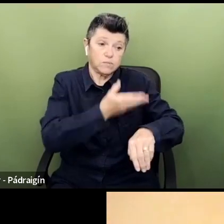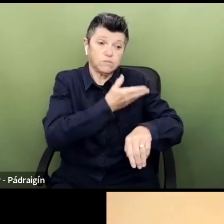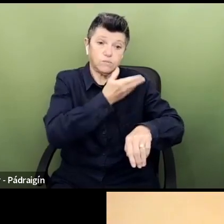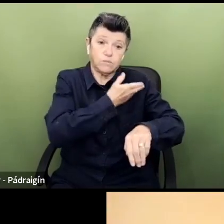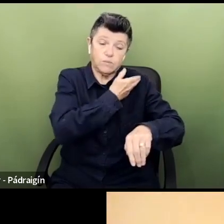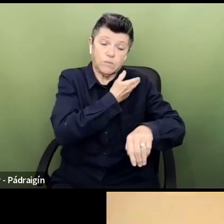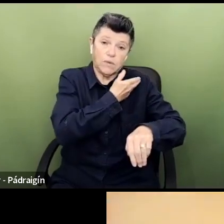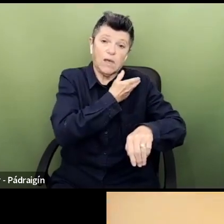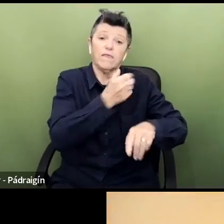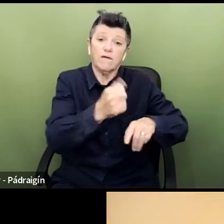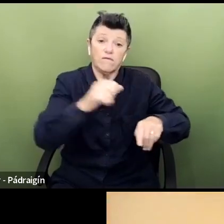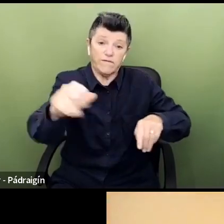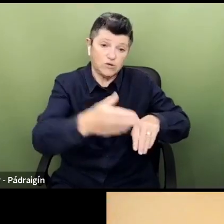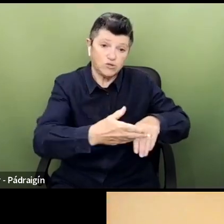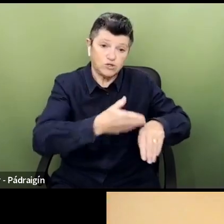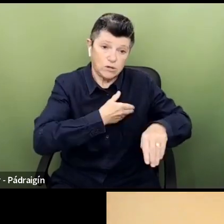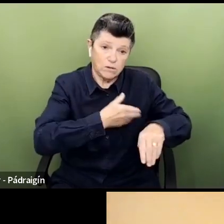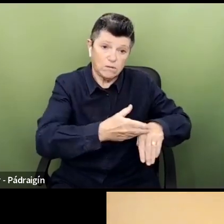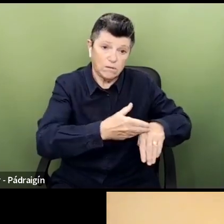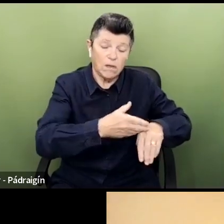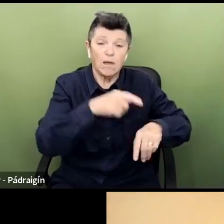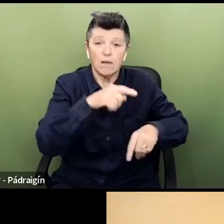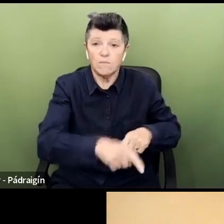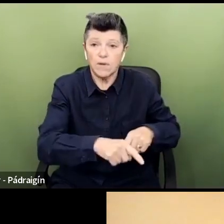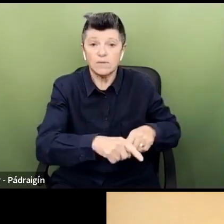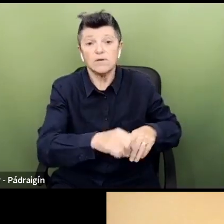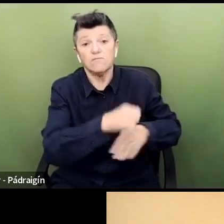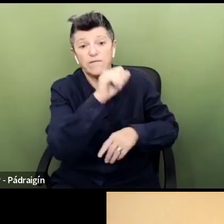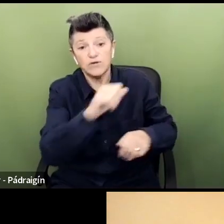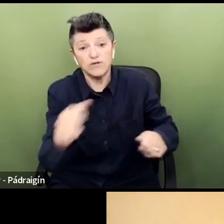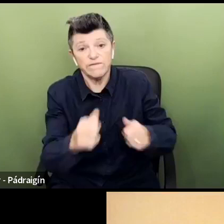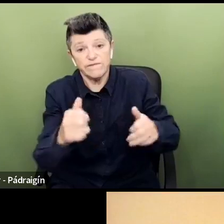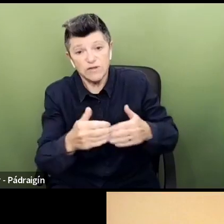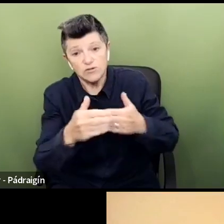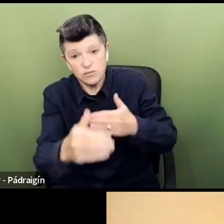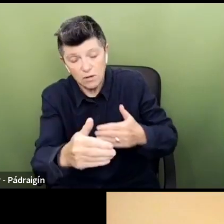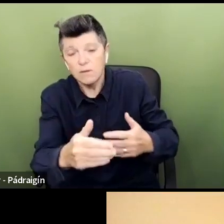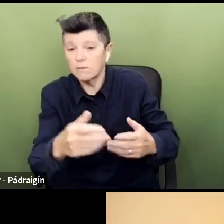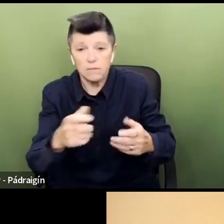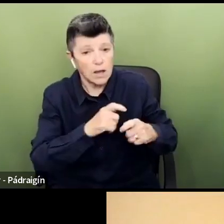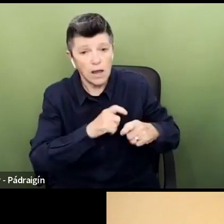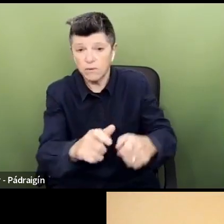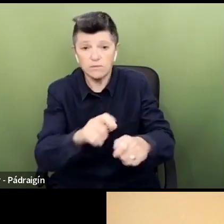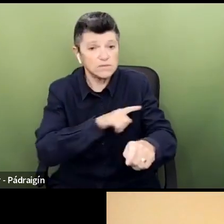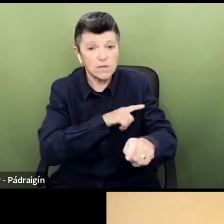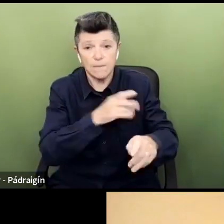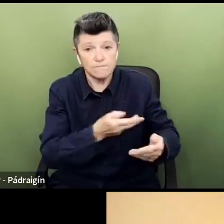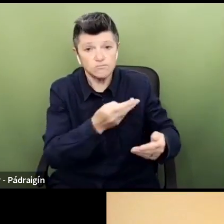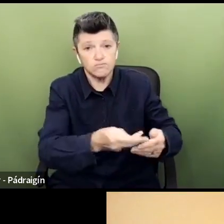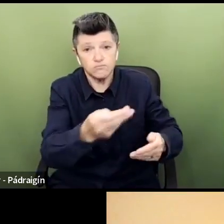to be successful dynastic doctors after the revolution. And Dr. Greenberg treated